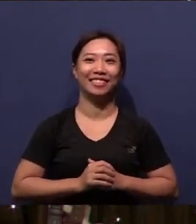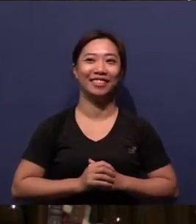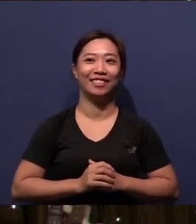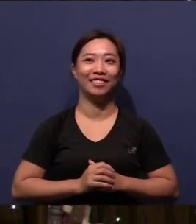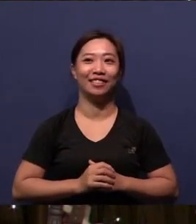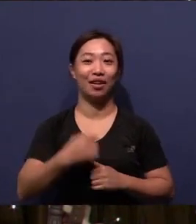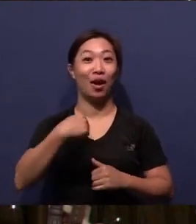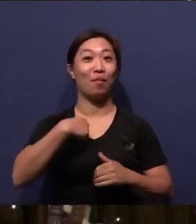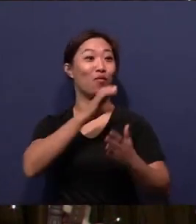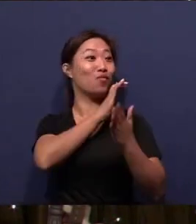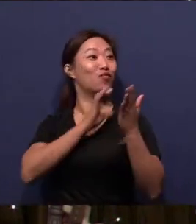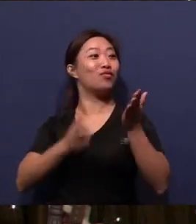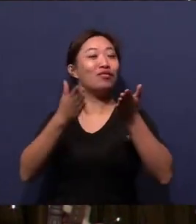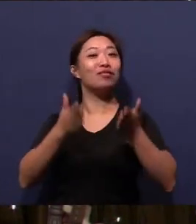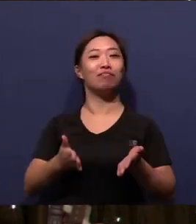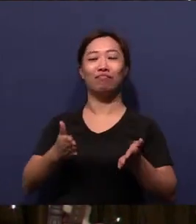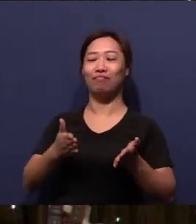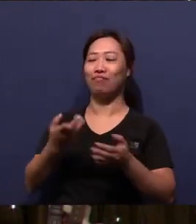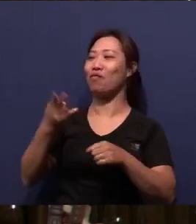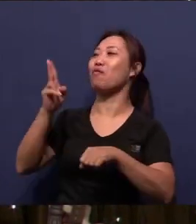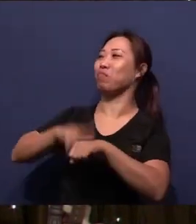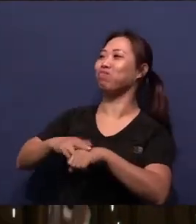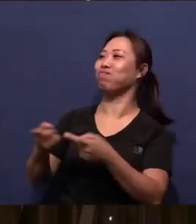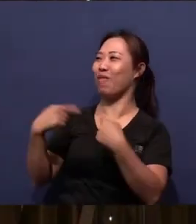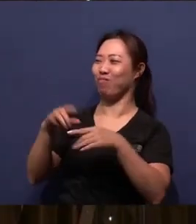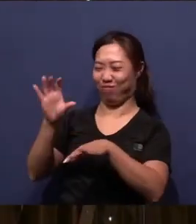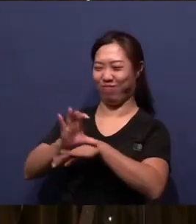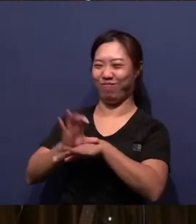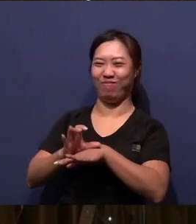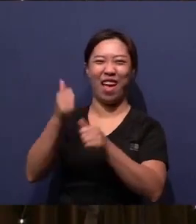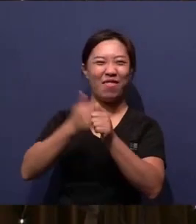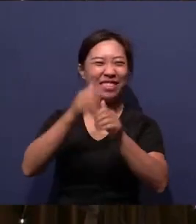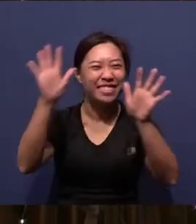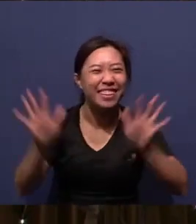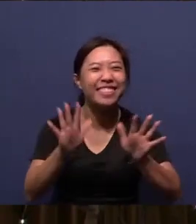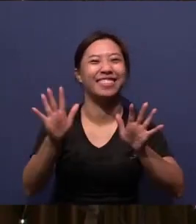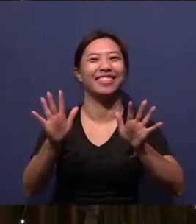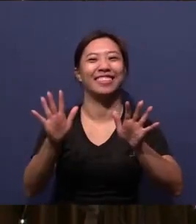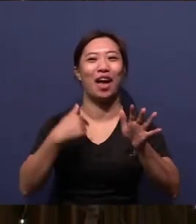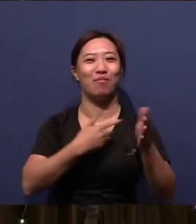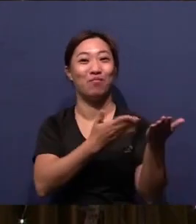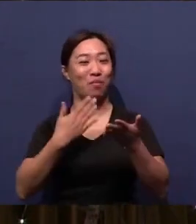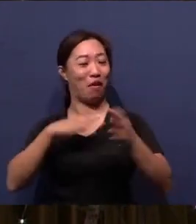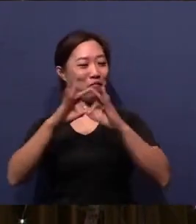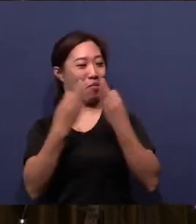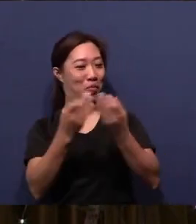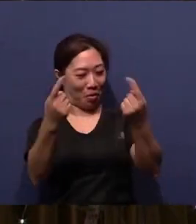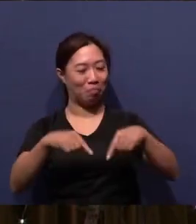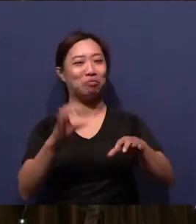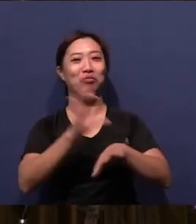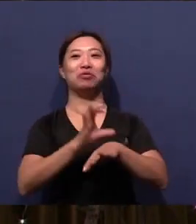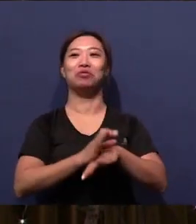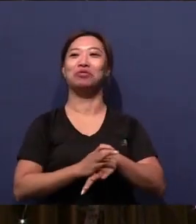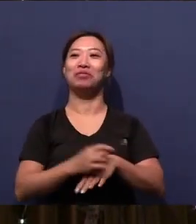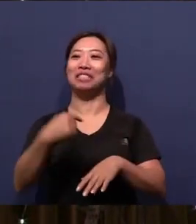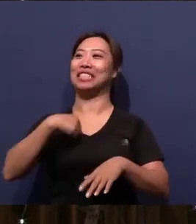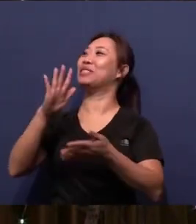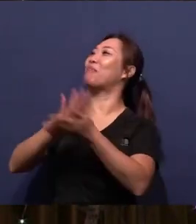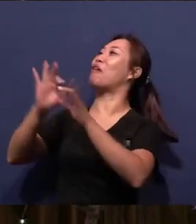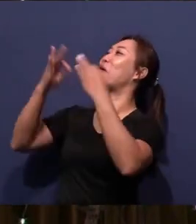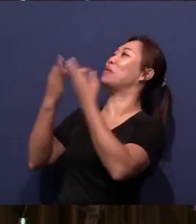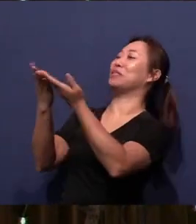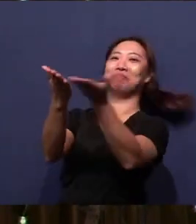smile. I'm a Christian. Of course, I come to church every Sunday and I bring my family to church. And this is my